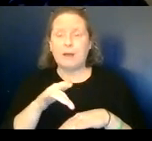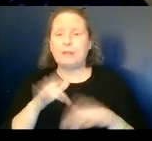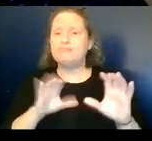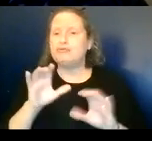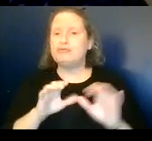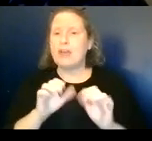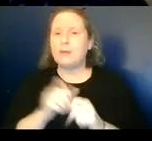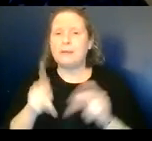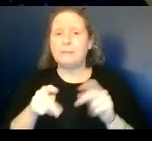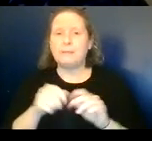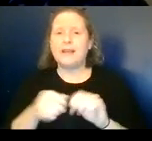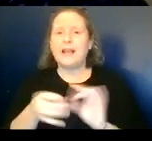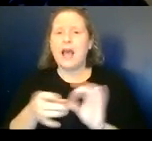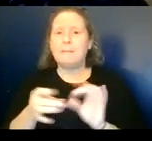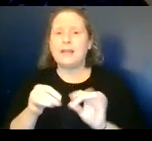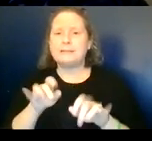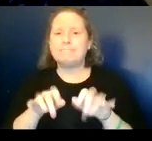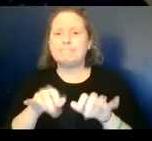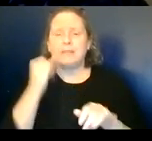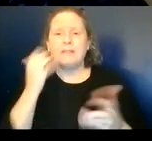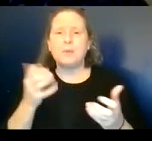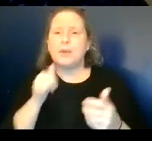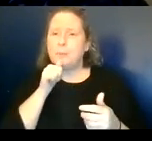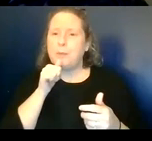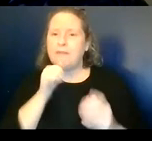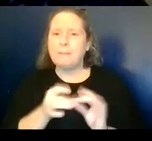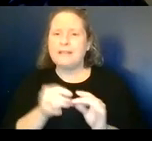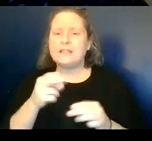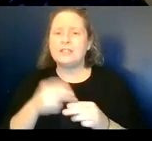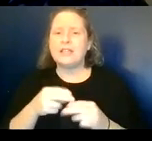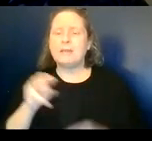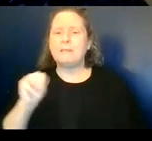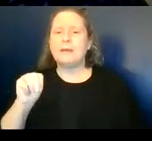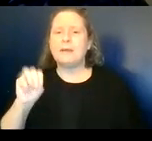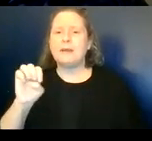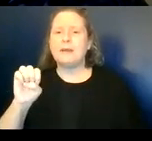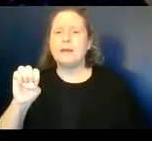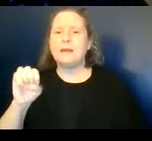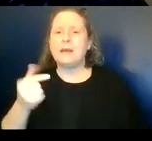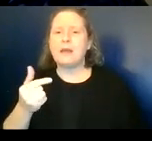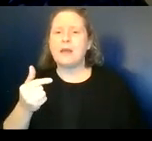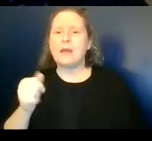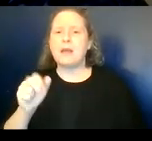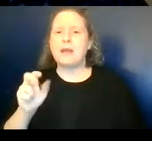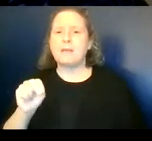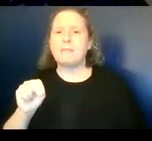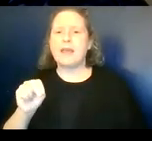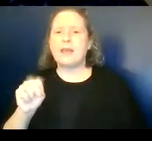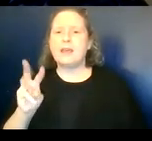you want to private message her, her name is Megan Milburn. Is that correct? Lauren Milburn.